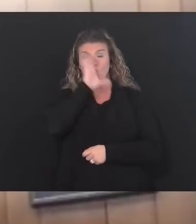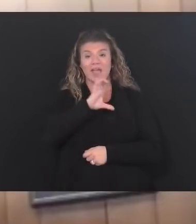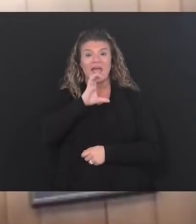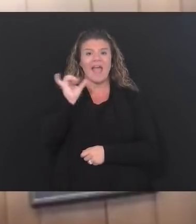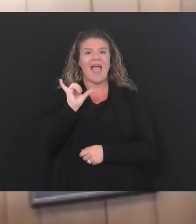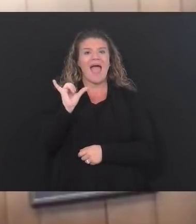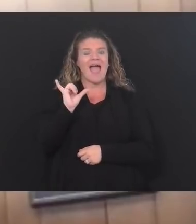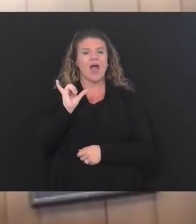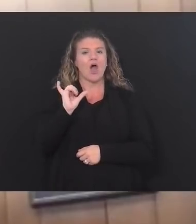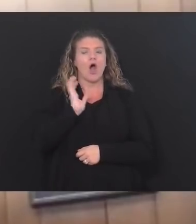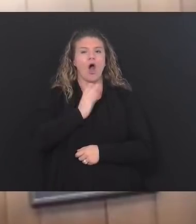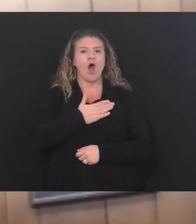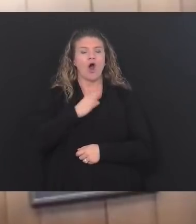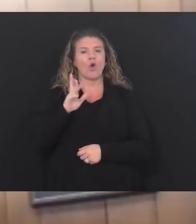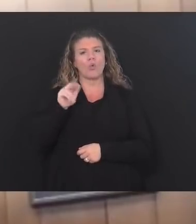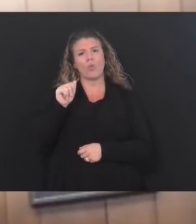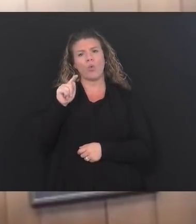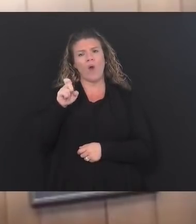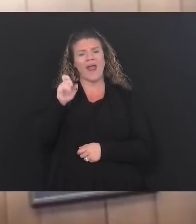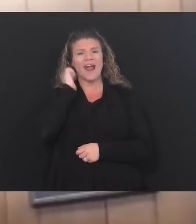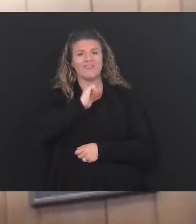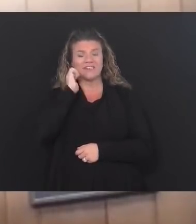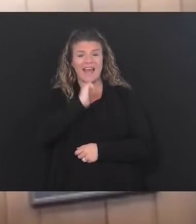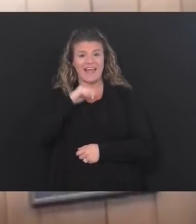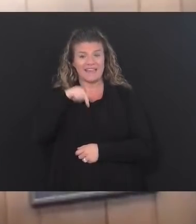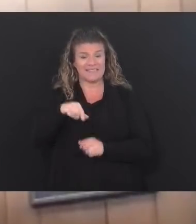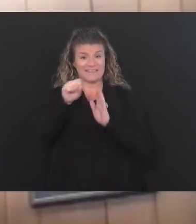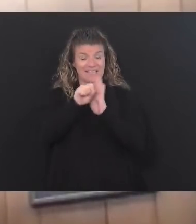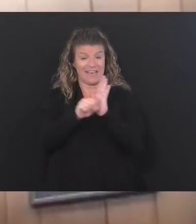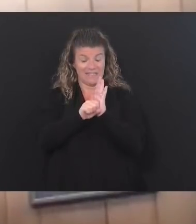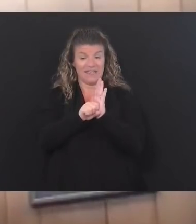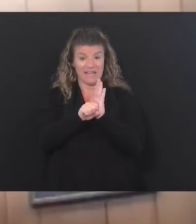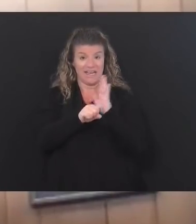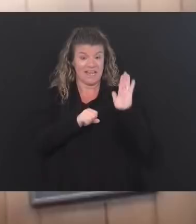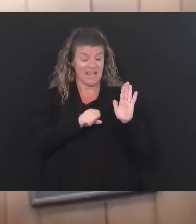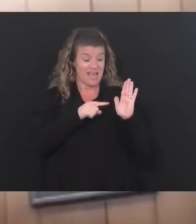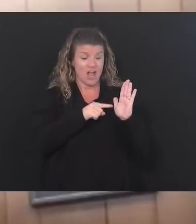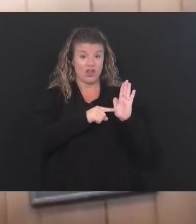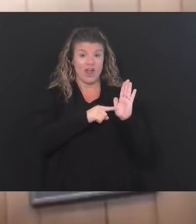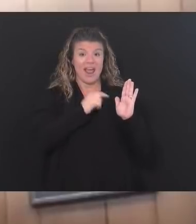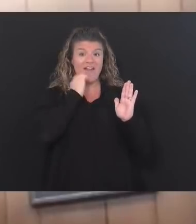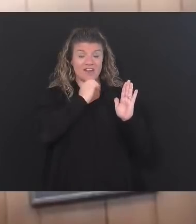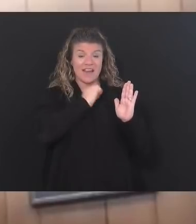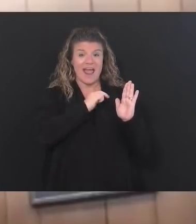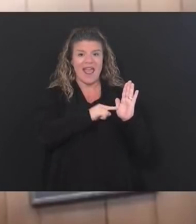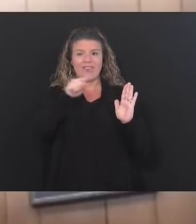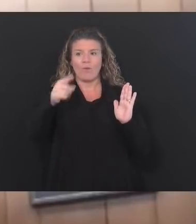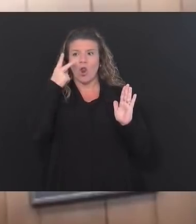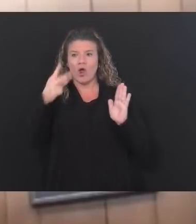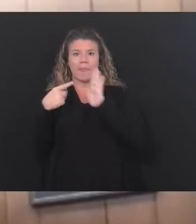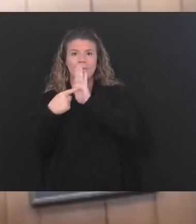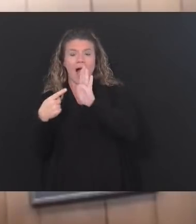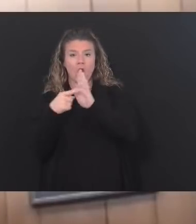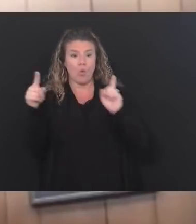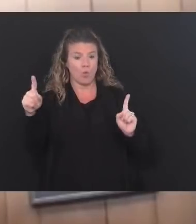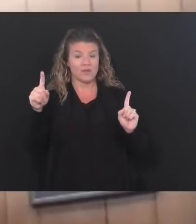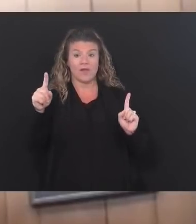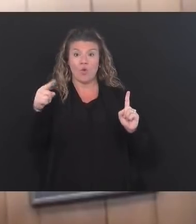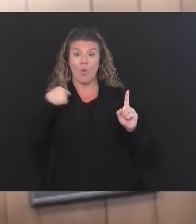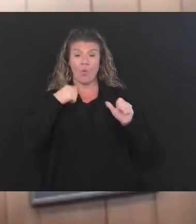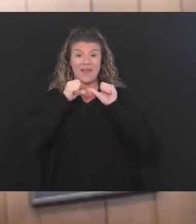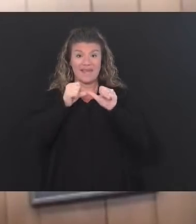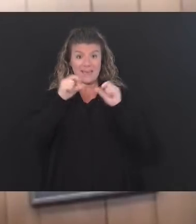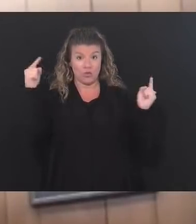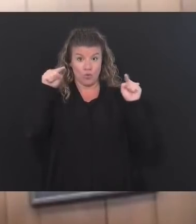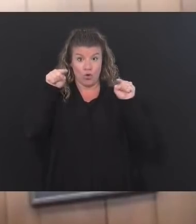burn rate per day in our state versus the models. And as we continue to do the things that we do, and I guess